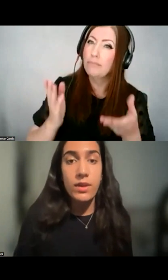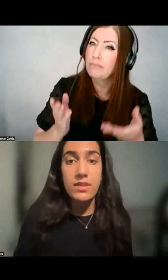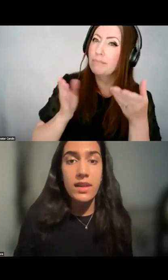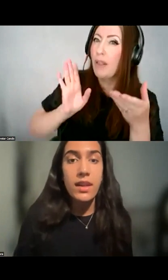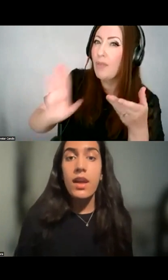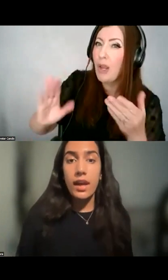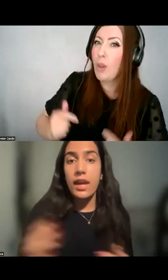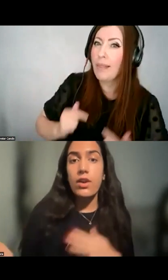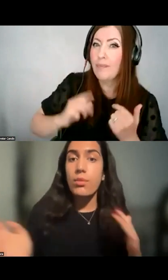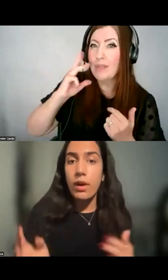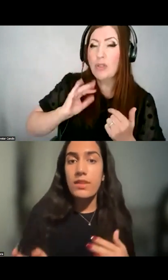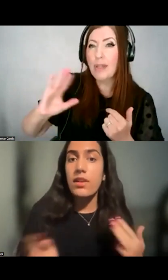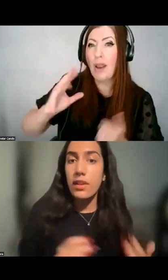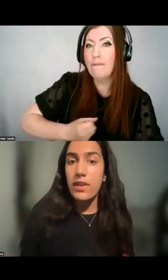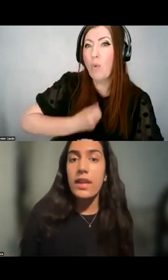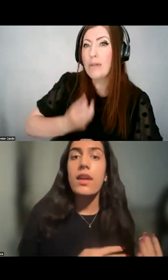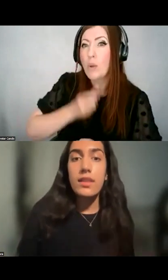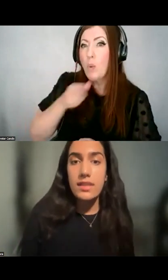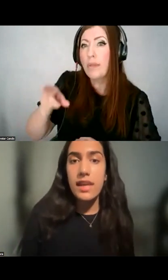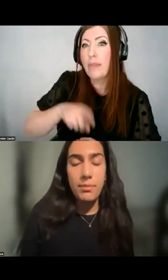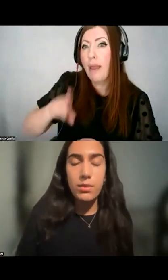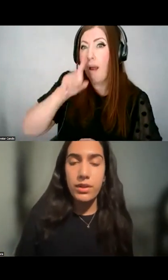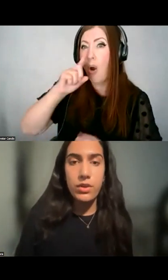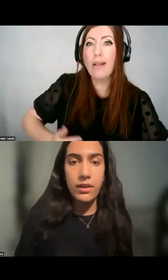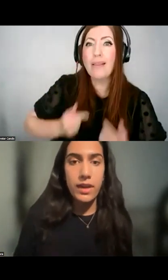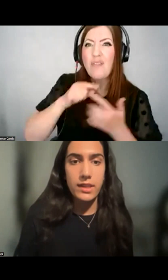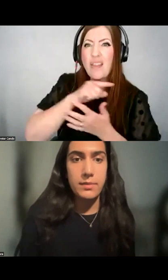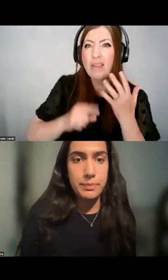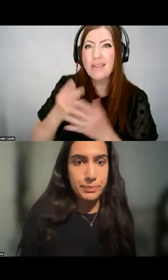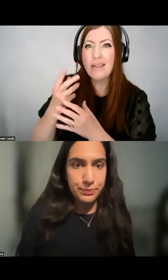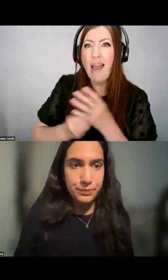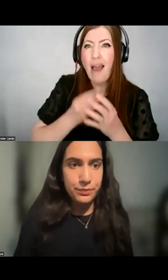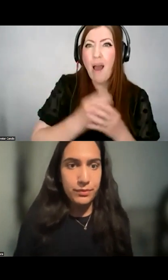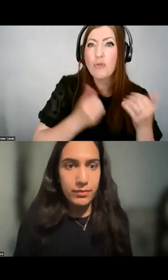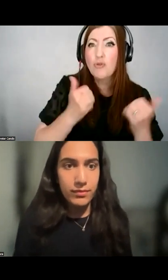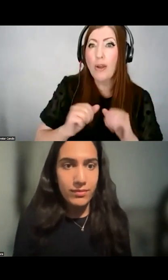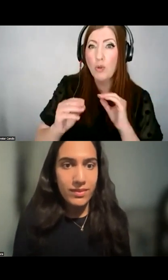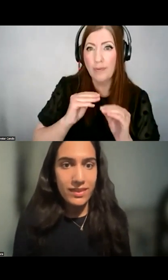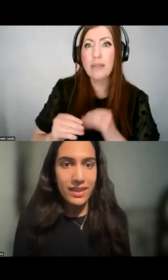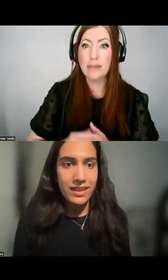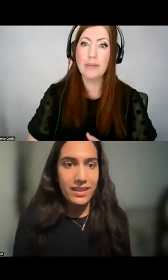experiences and voices that, again, are the ones that are living these gaps that we are trying to fix.